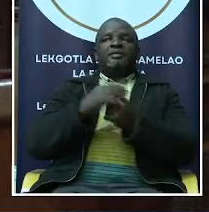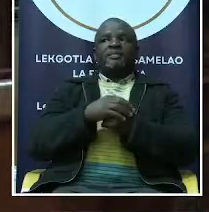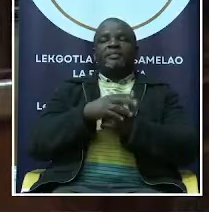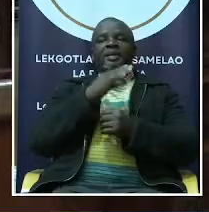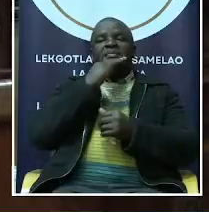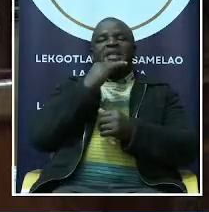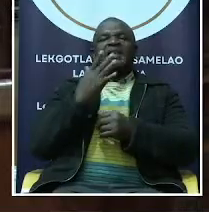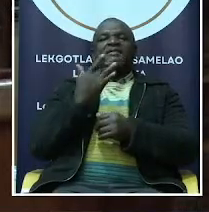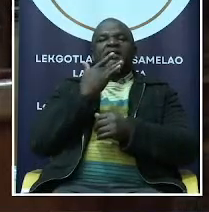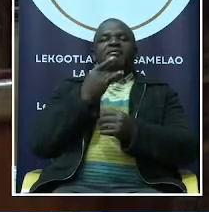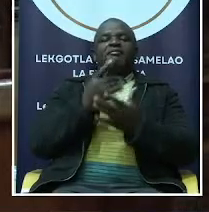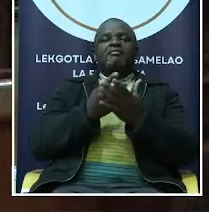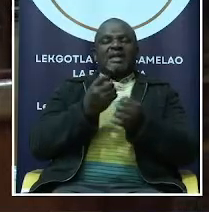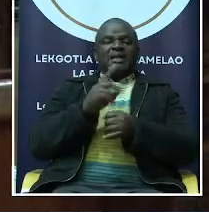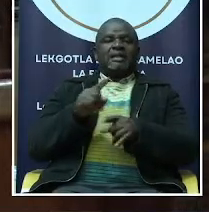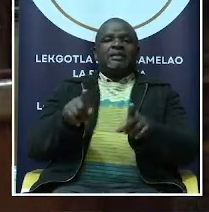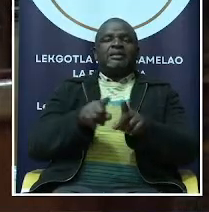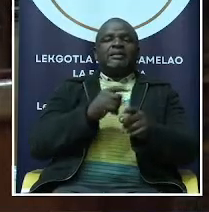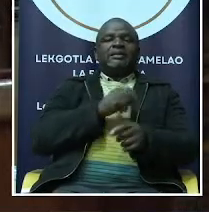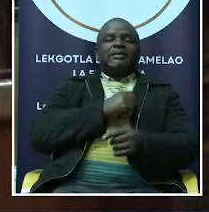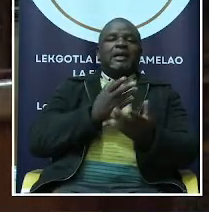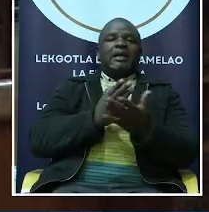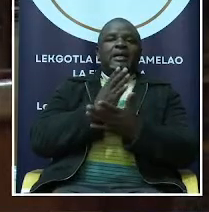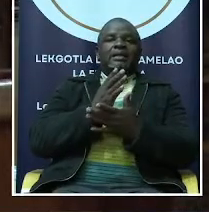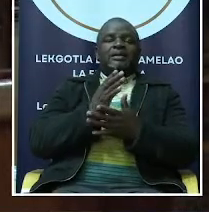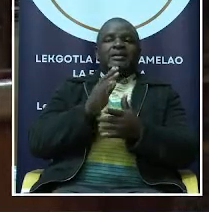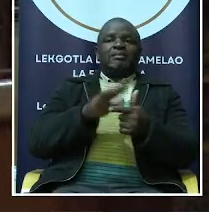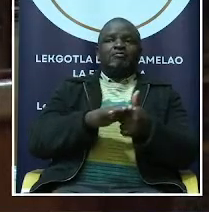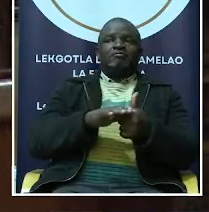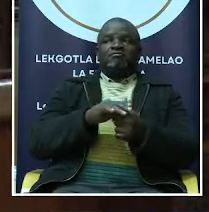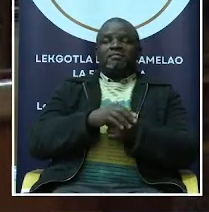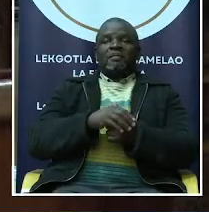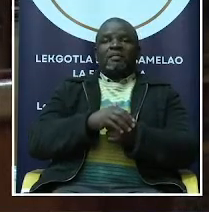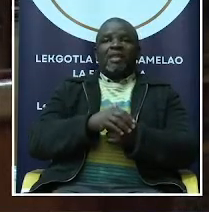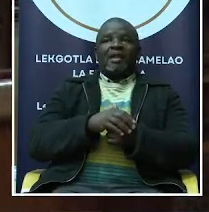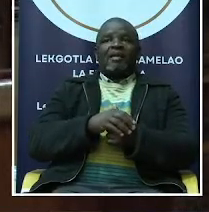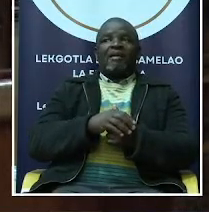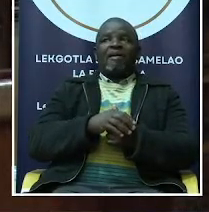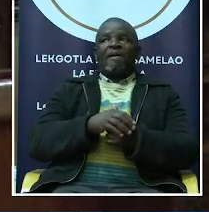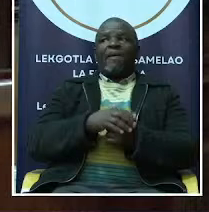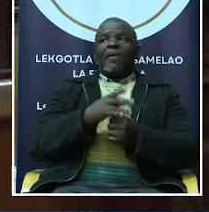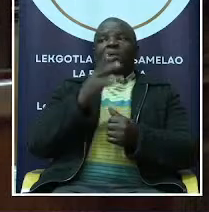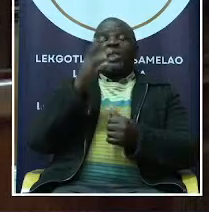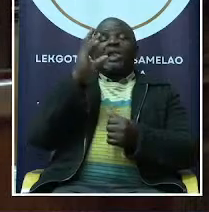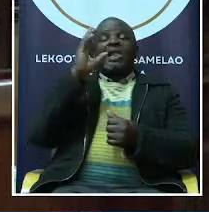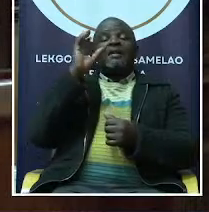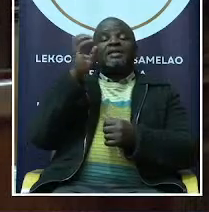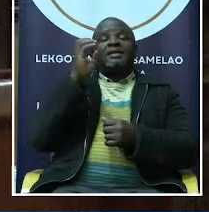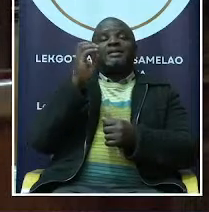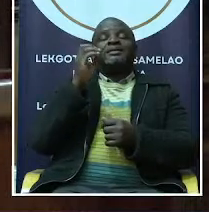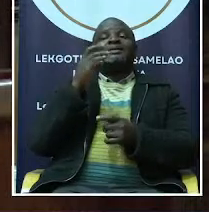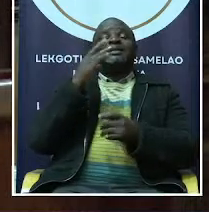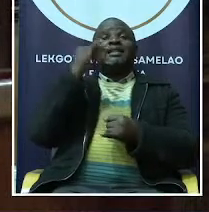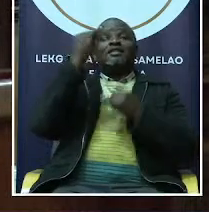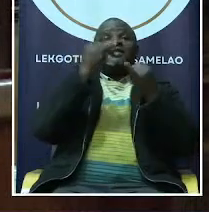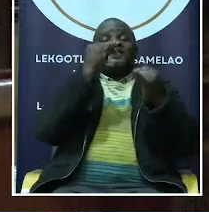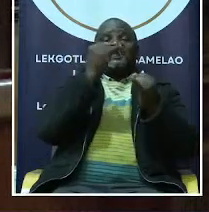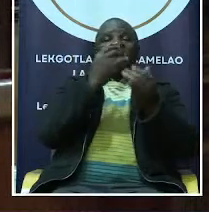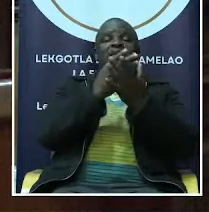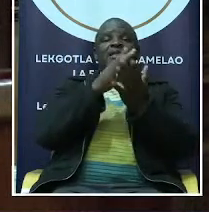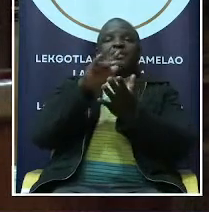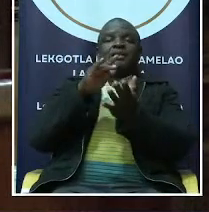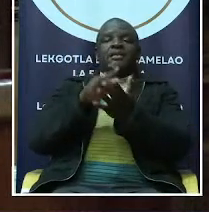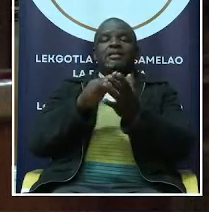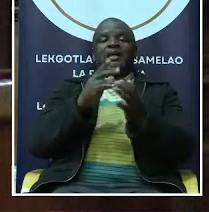favor, but as a right. Secondly, Speaker, the Free State Innovation Hub Act, we really need